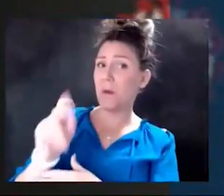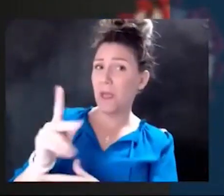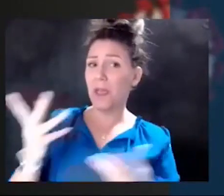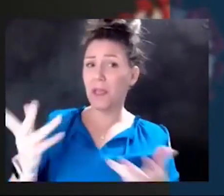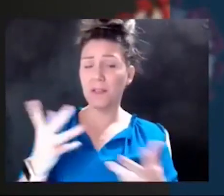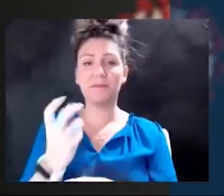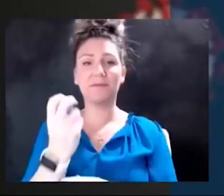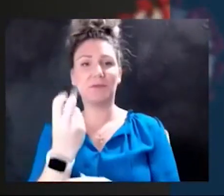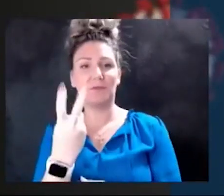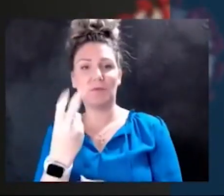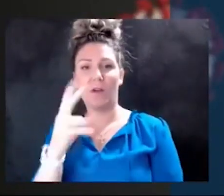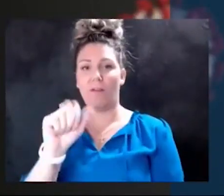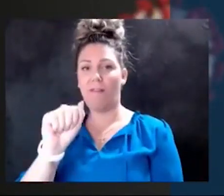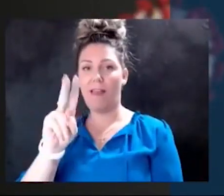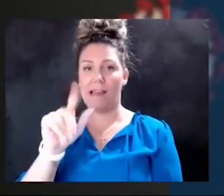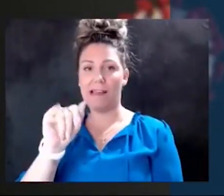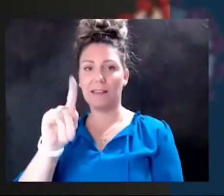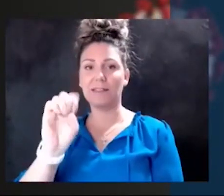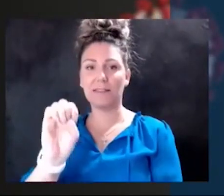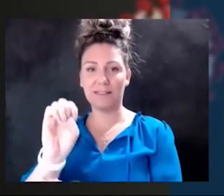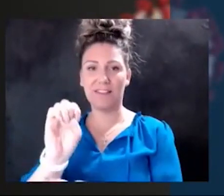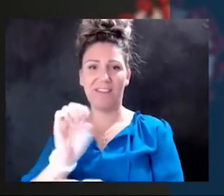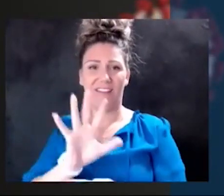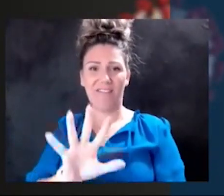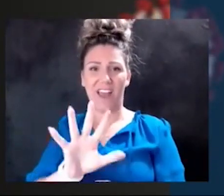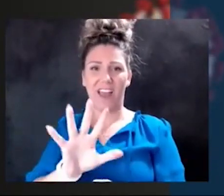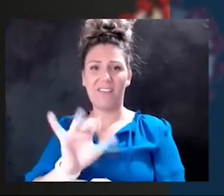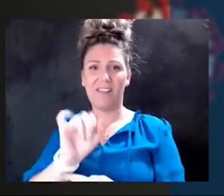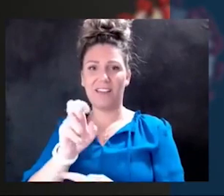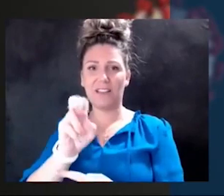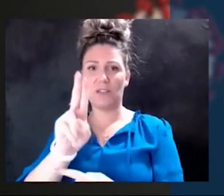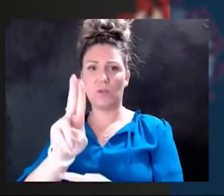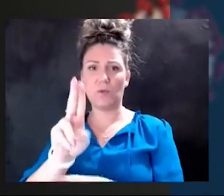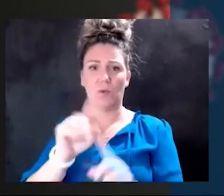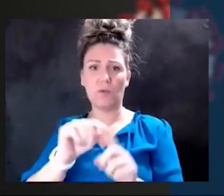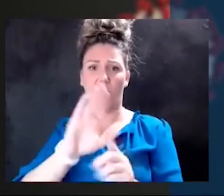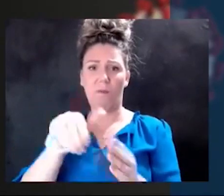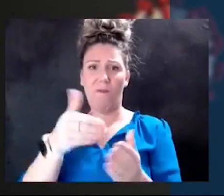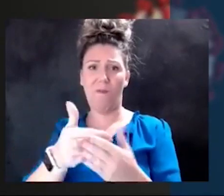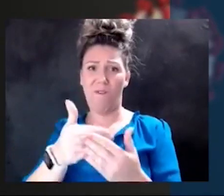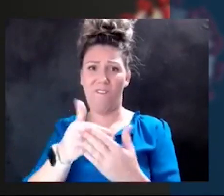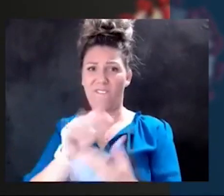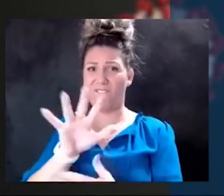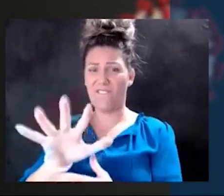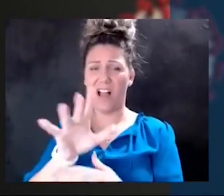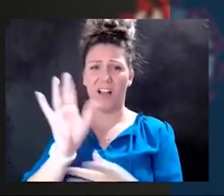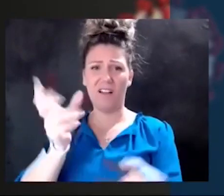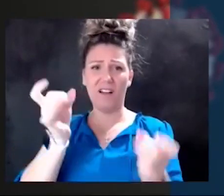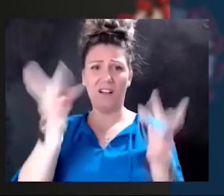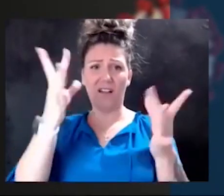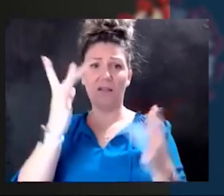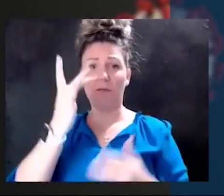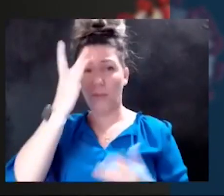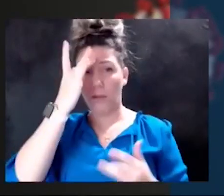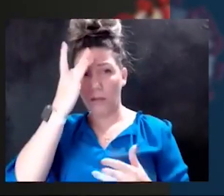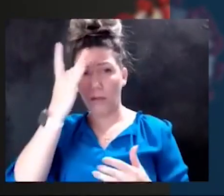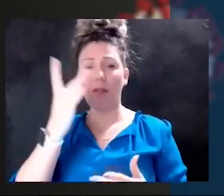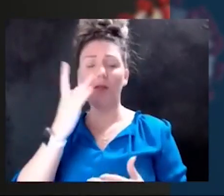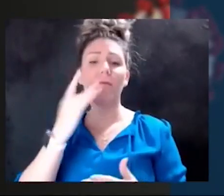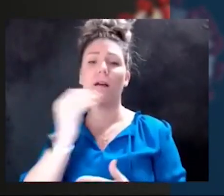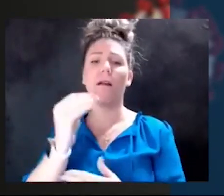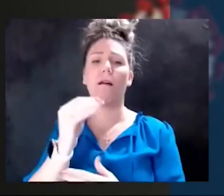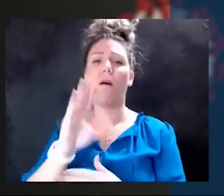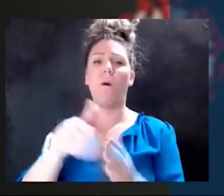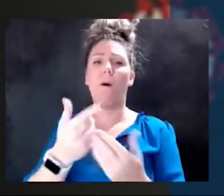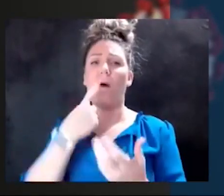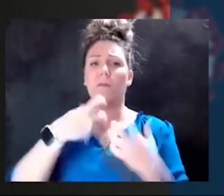active infections, 5 in the ICU, but all 5 of those are critically ill. 4 of those are on the ventilator and 1 with ECMO.